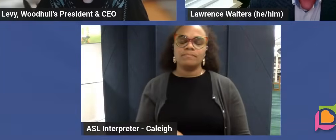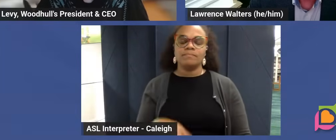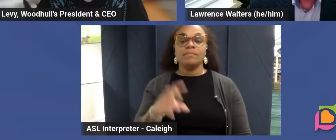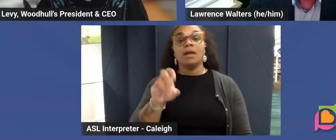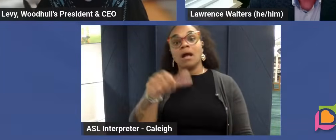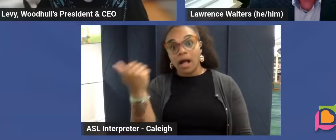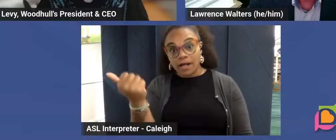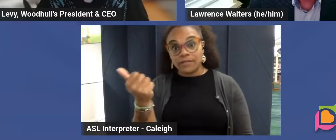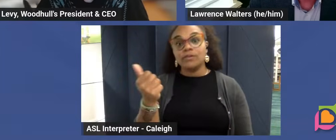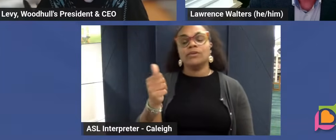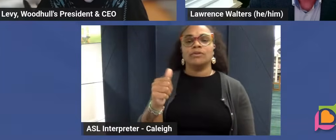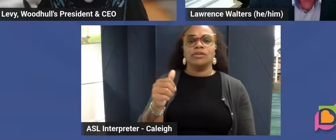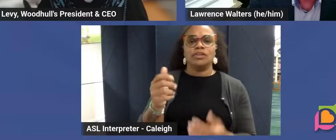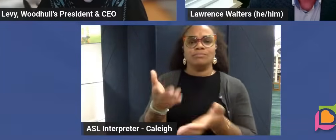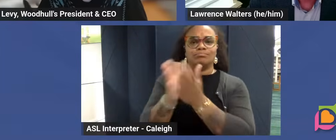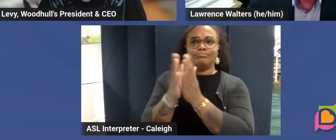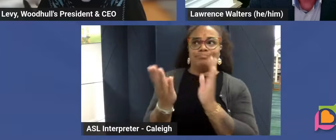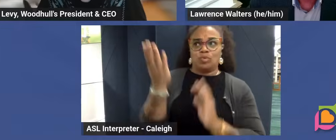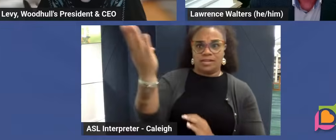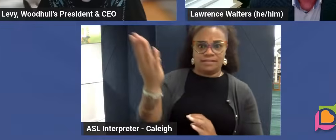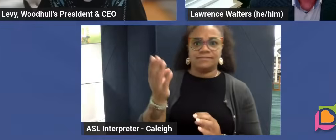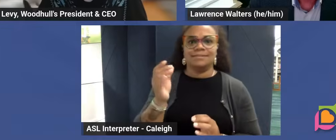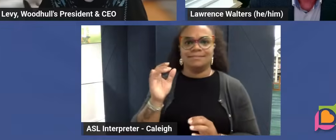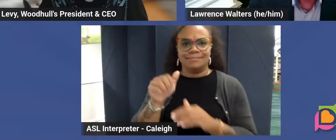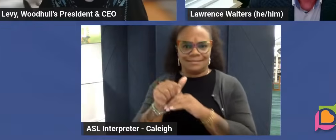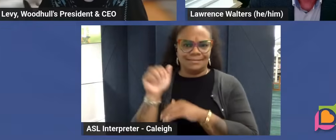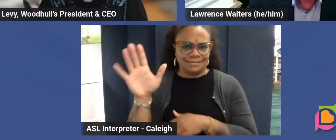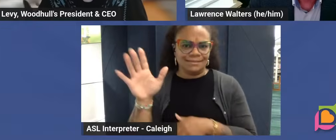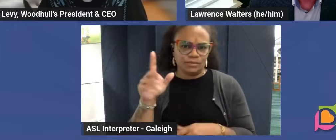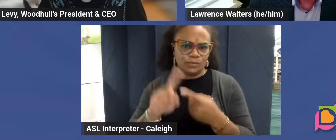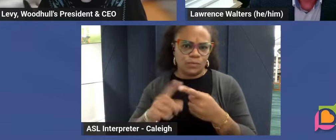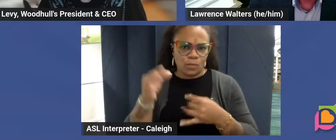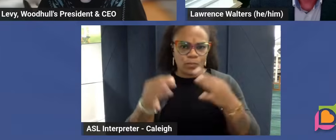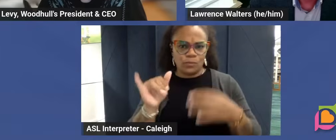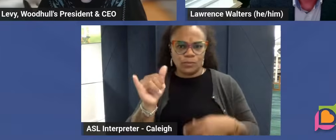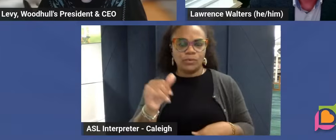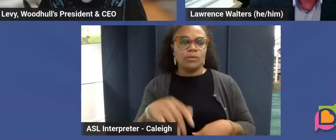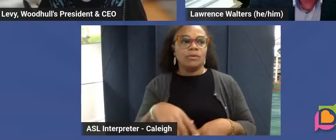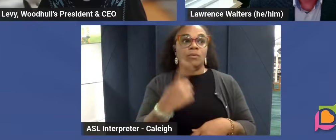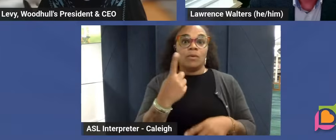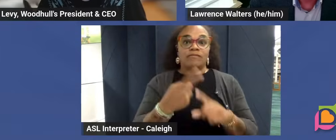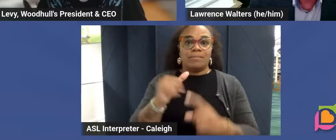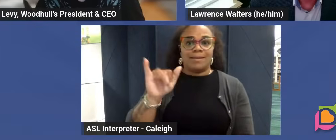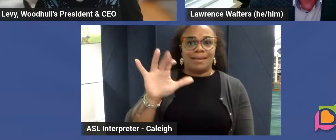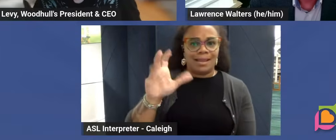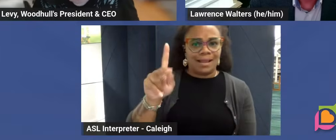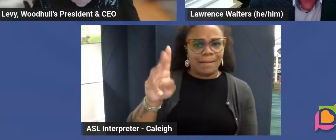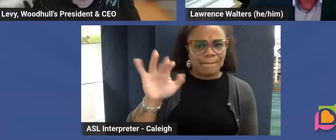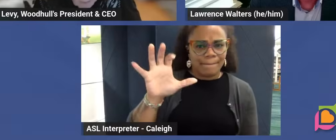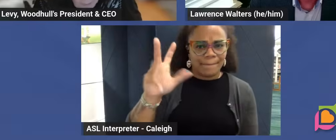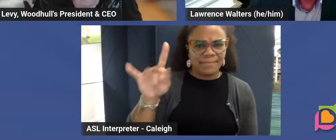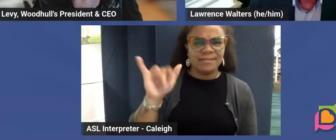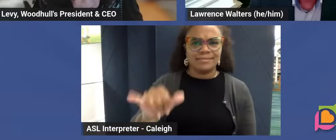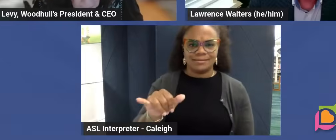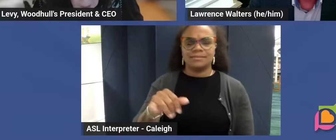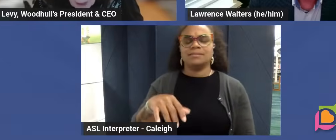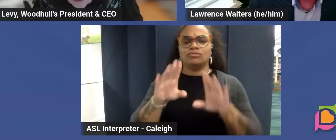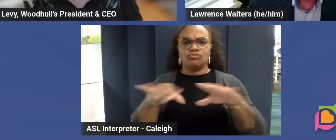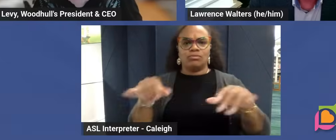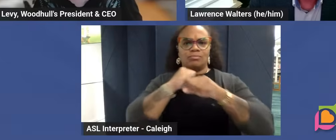briefs filed in support of the appellants, one in particular by ICMIC, which is a child protection